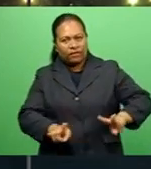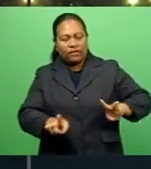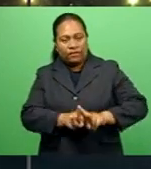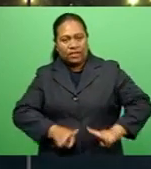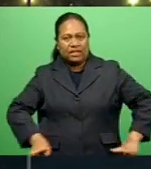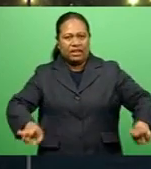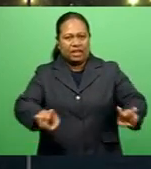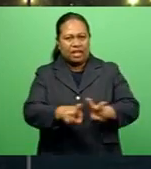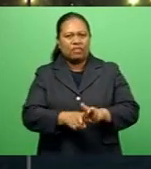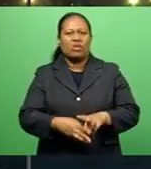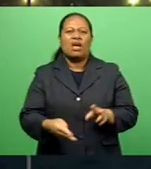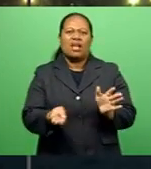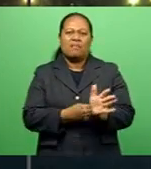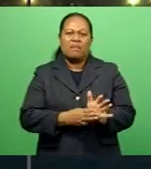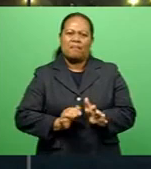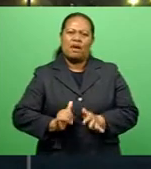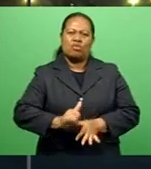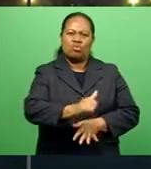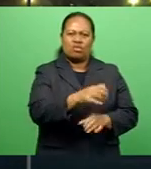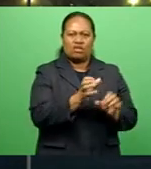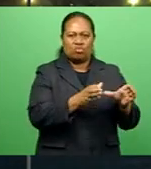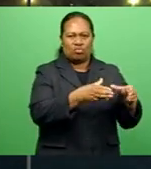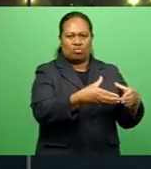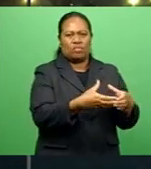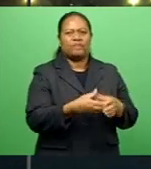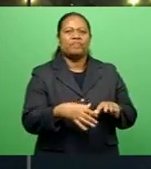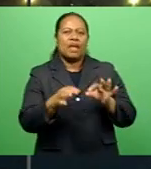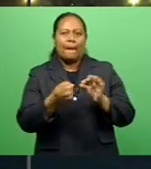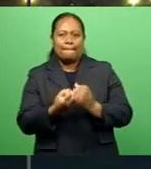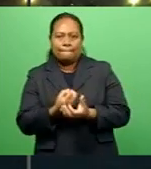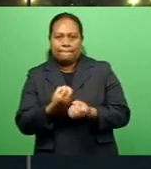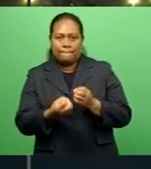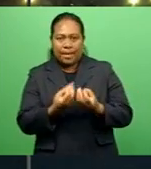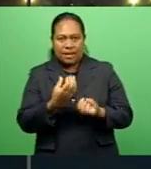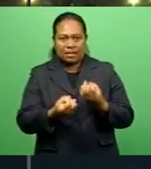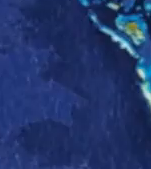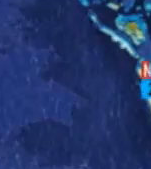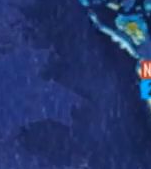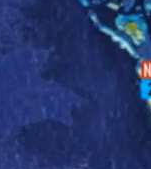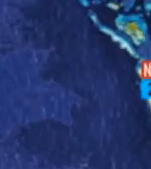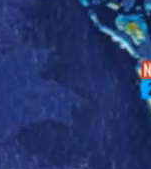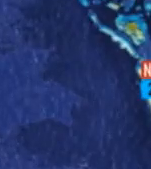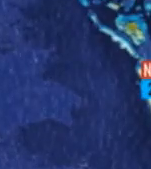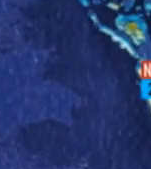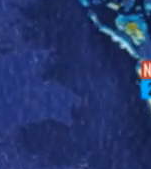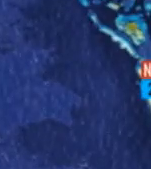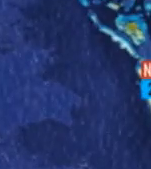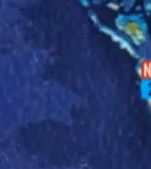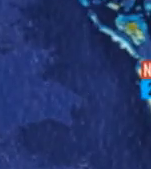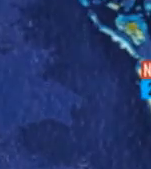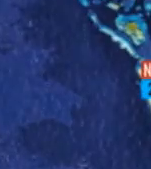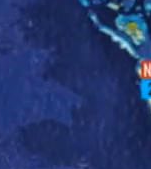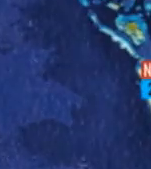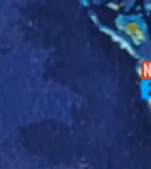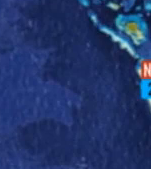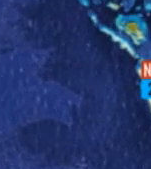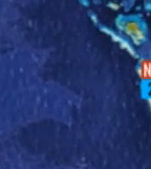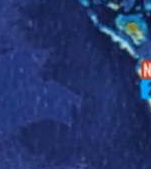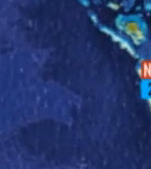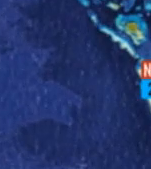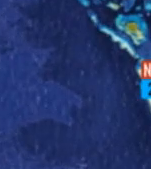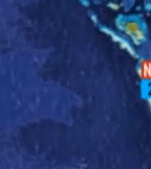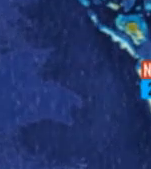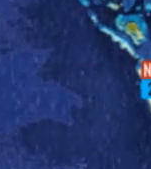areas of Mamanuca Group, Benga, Kandavu, Watulele, Moala Group, and the southern Lau Group. In the west,